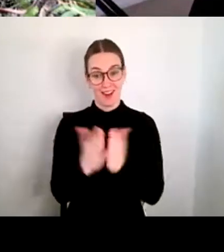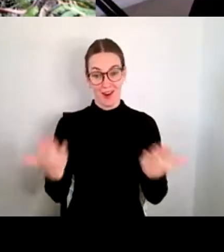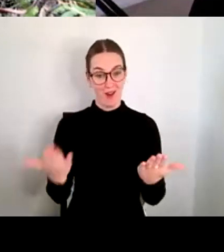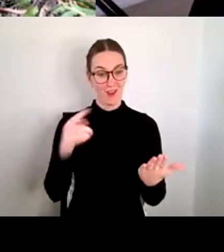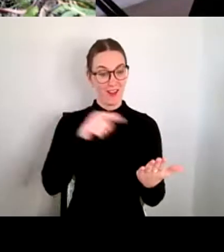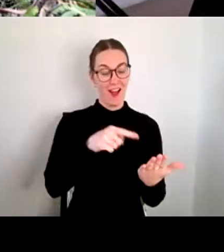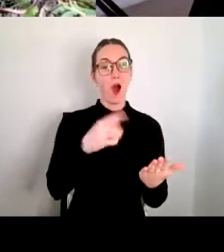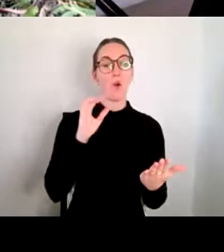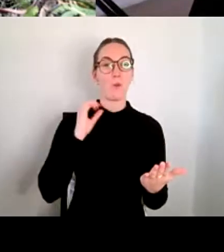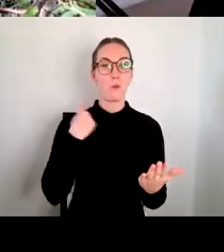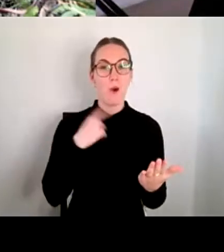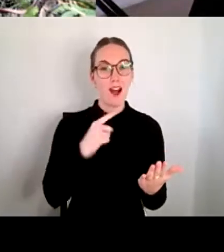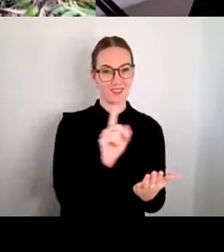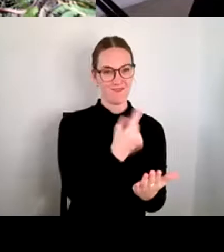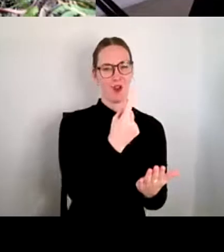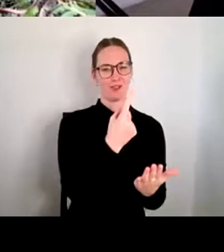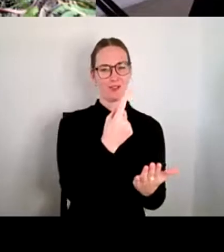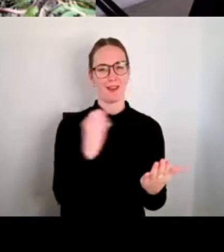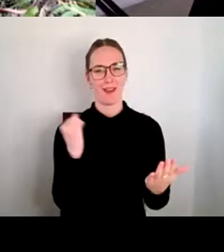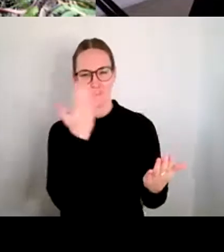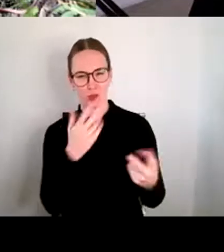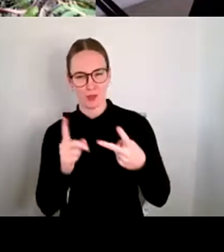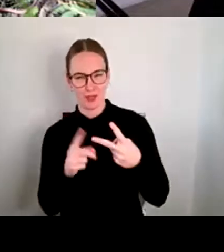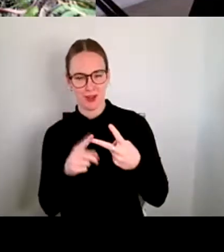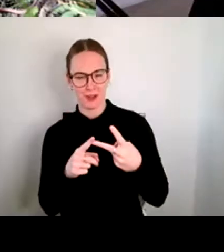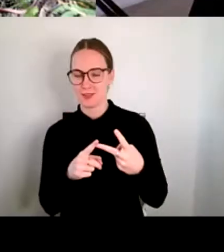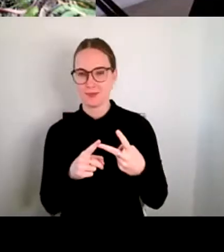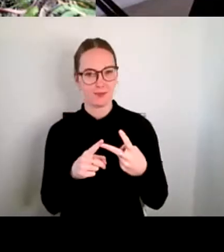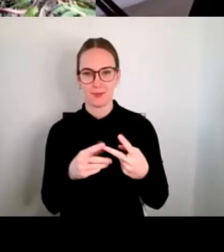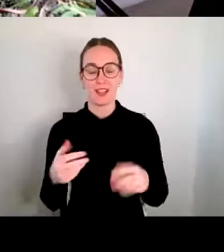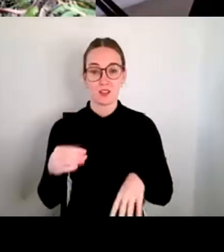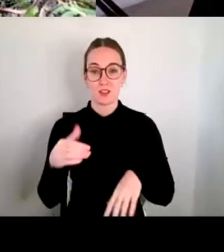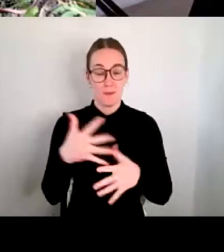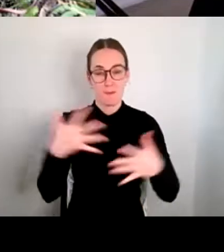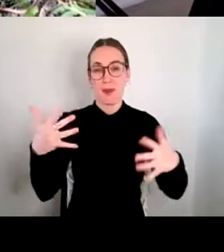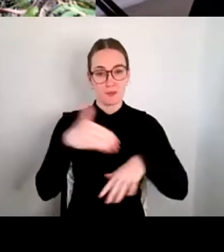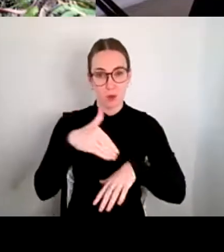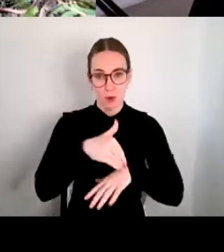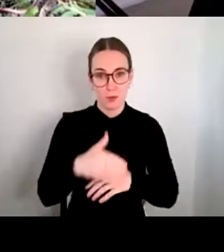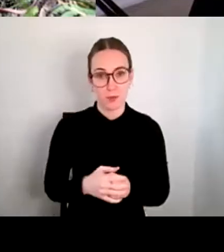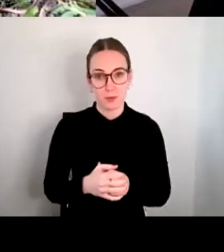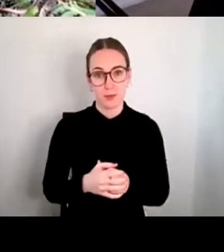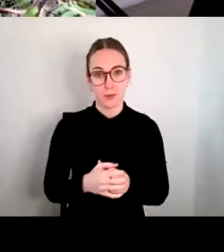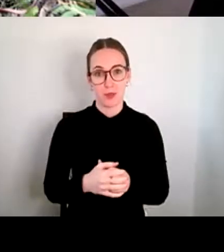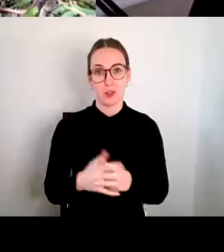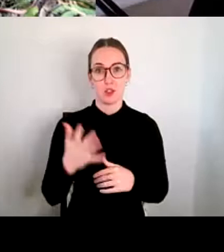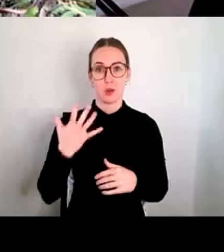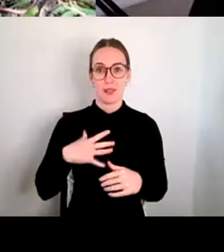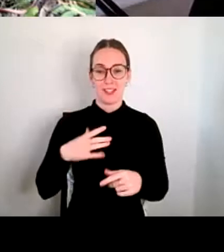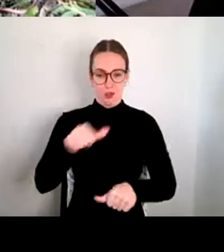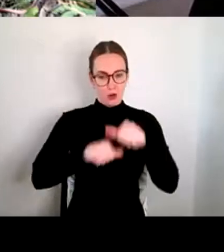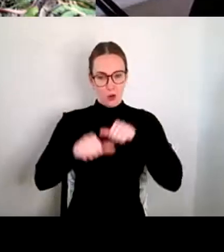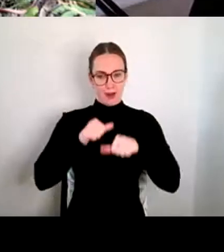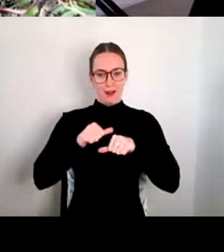people second. It's so problematic that it's tedious. So we have to decolonise our thinking.